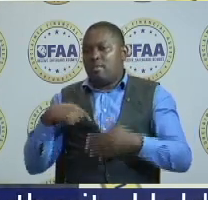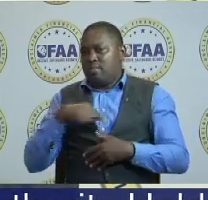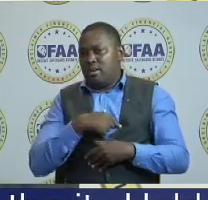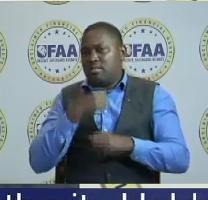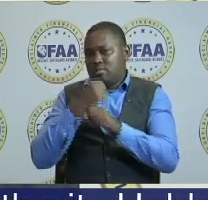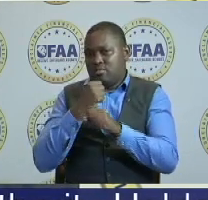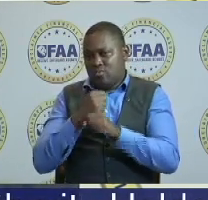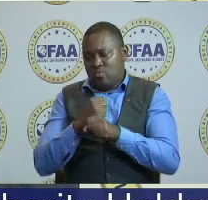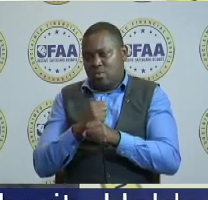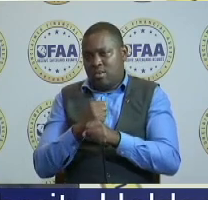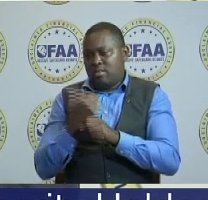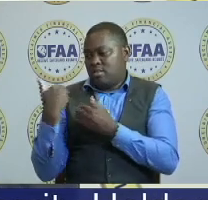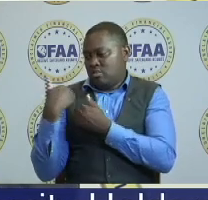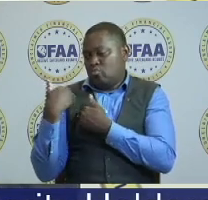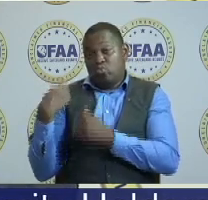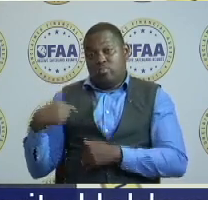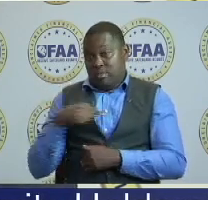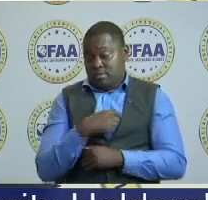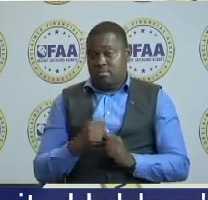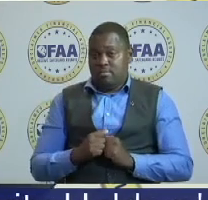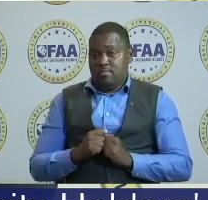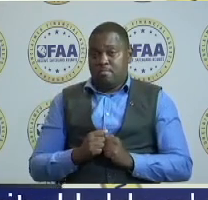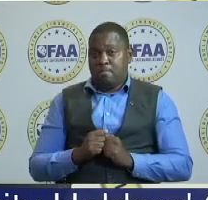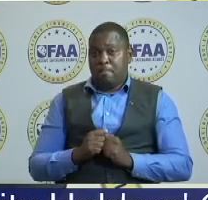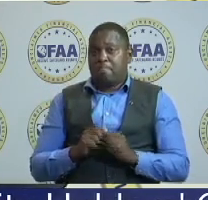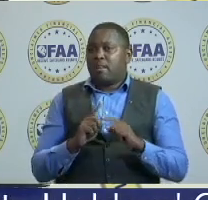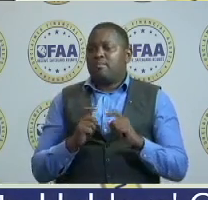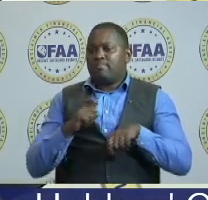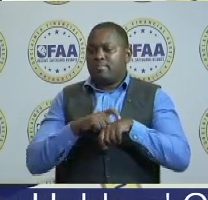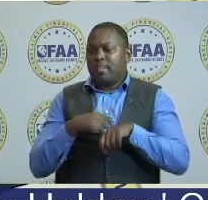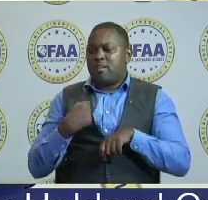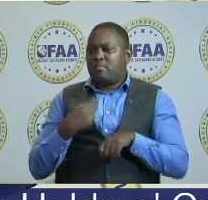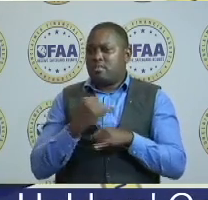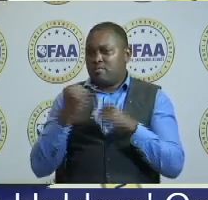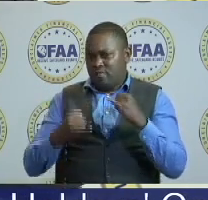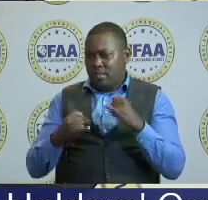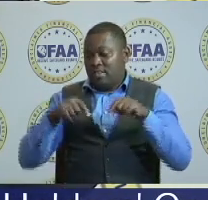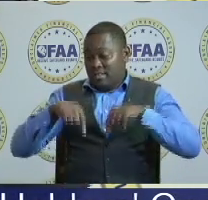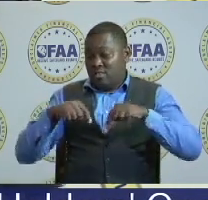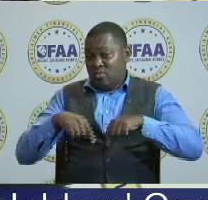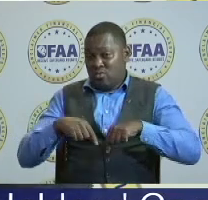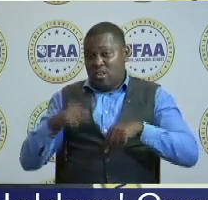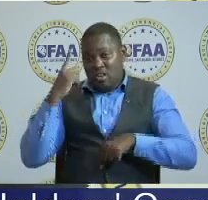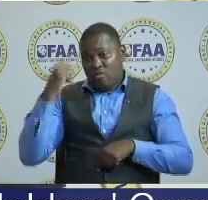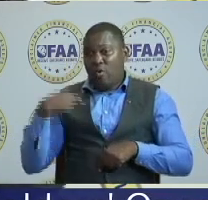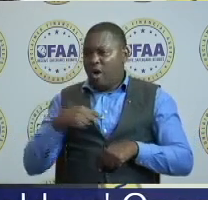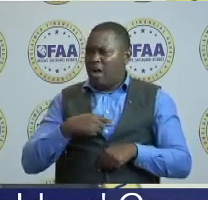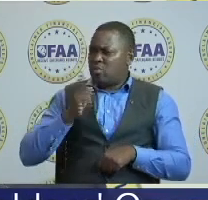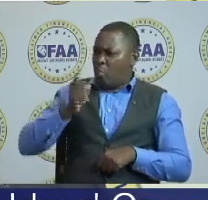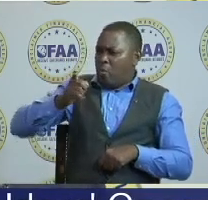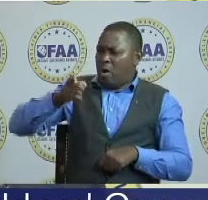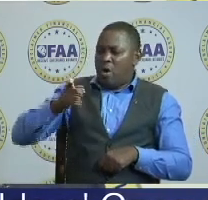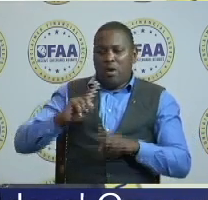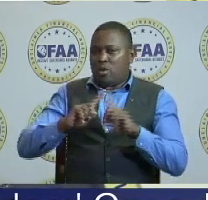we address our mandate. But as I conclude today, because this is a day not for us to lecture, it's a day